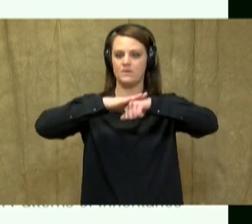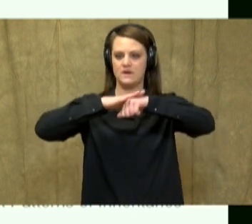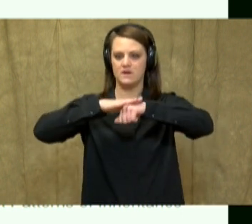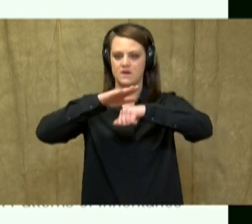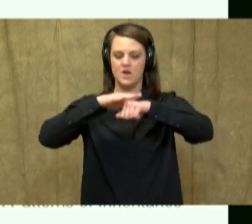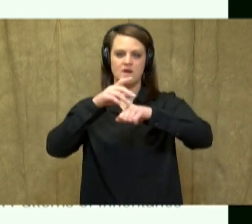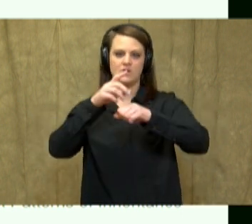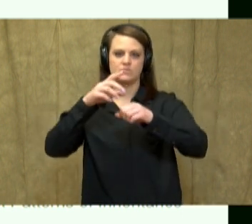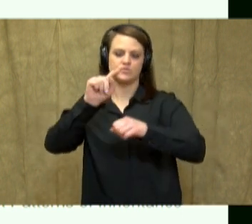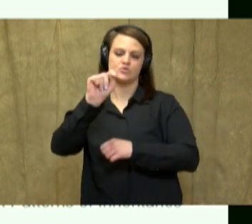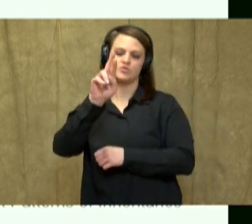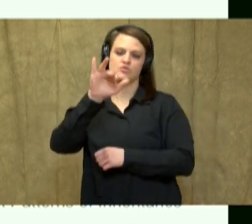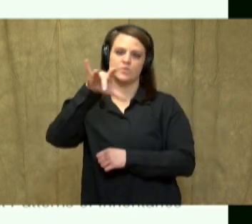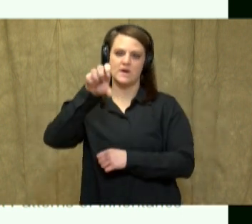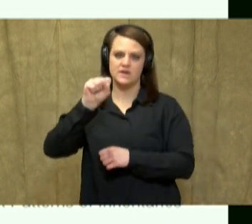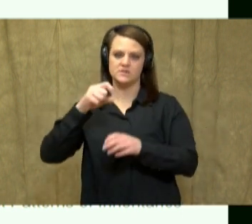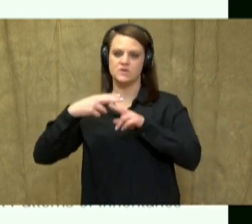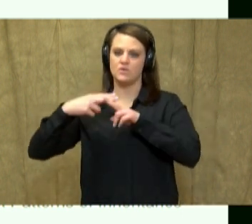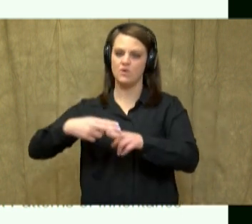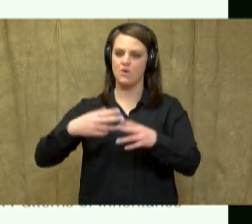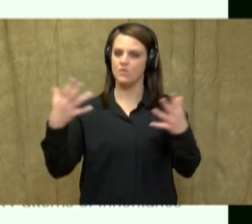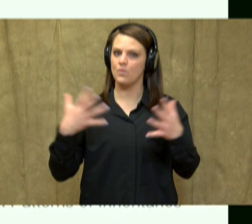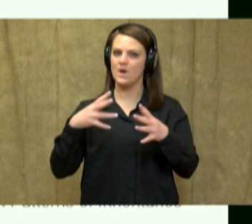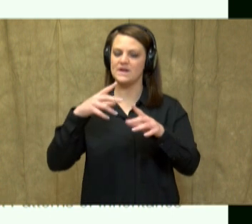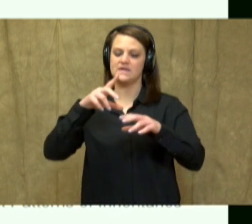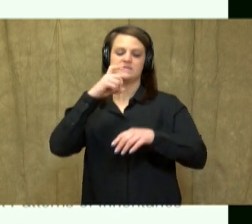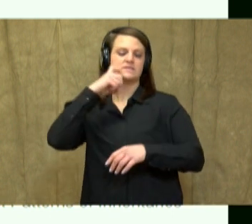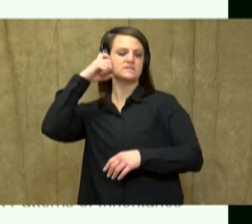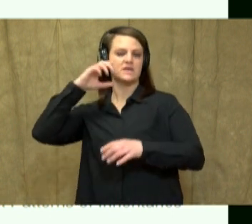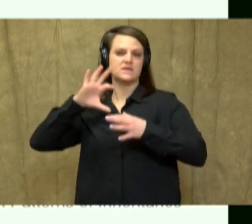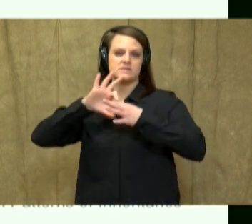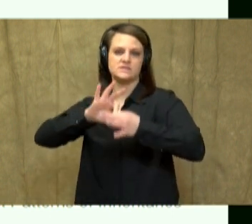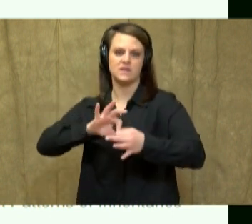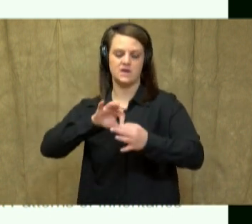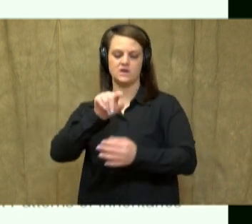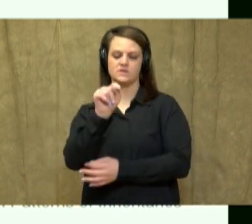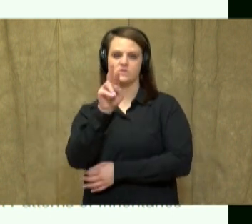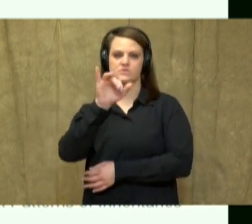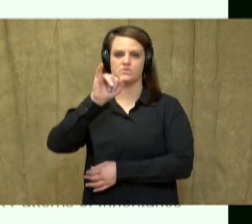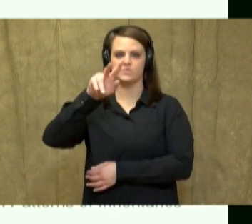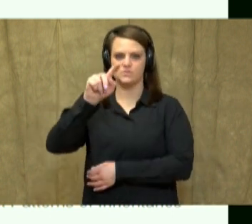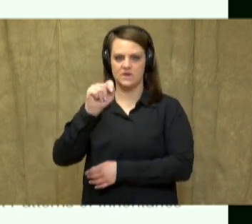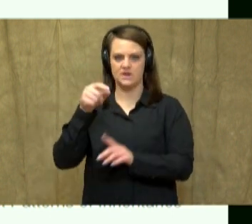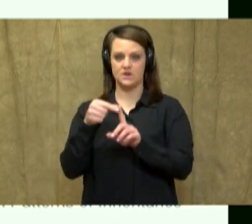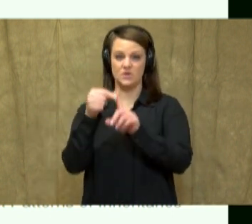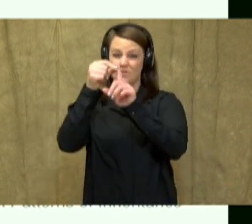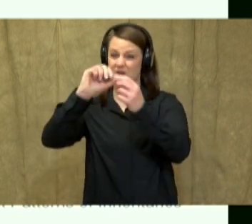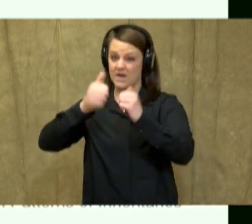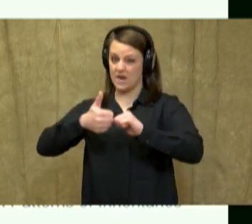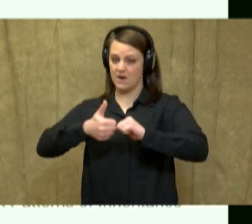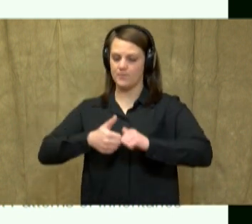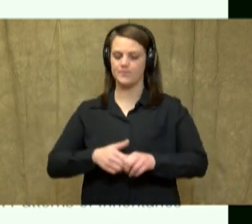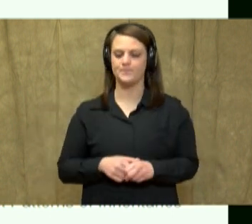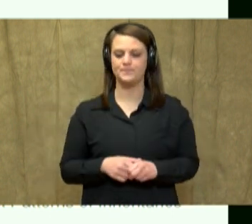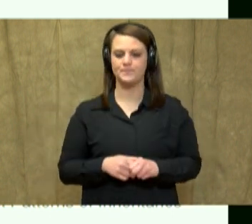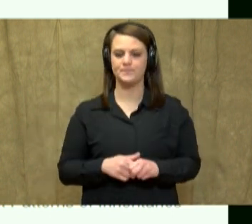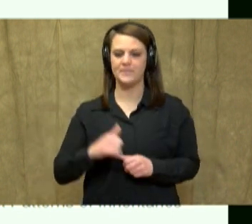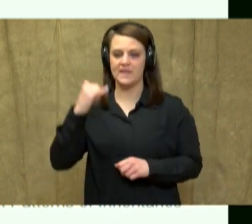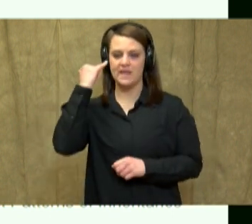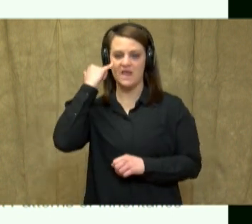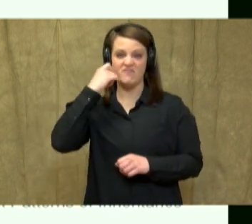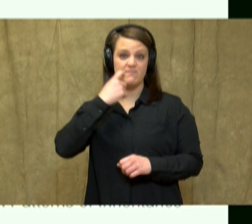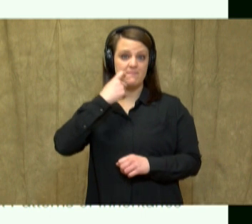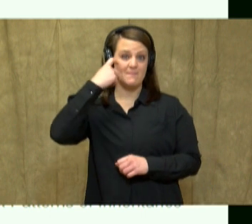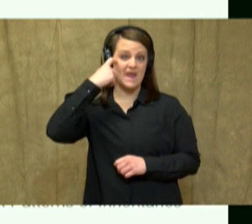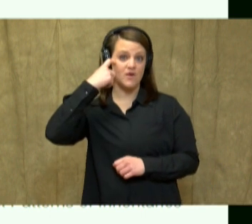these traits on these sex chromosomes are called sex-linked traits. Now, what makes this unique is that if you are